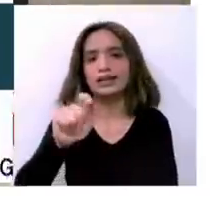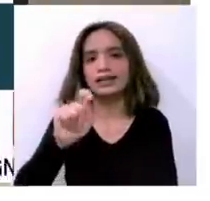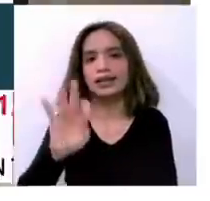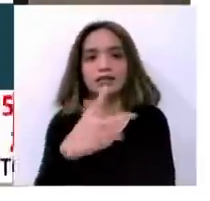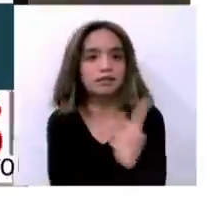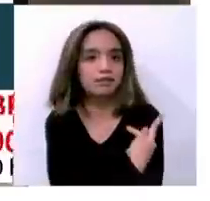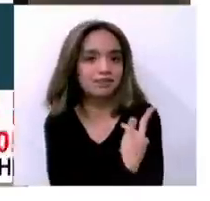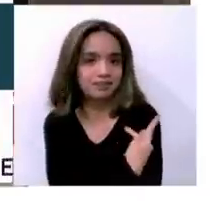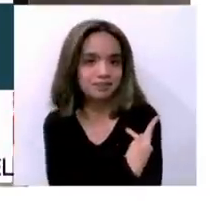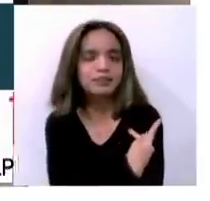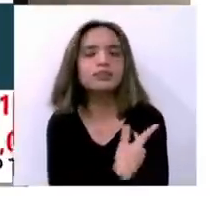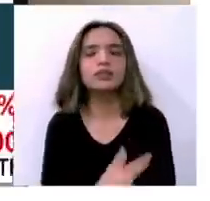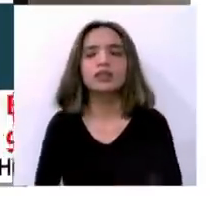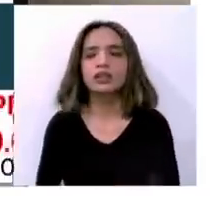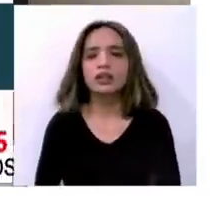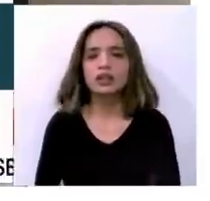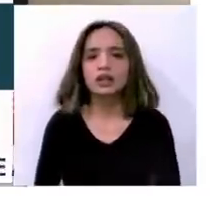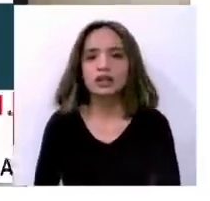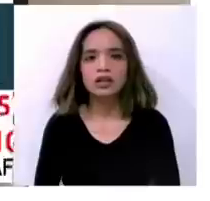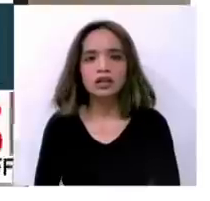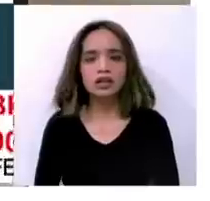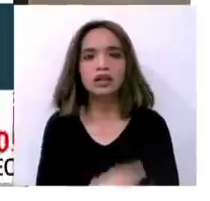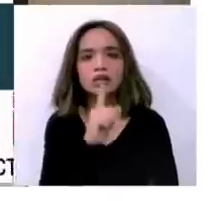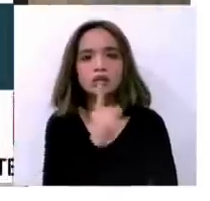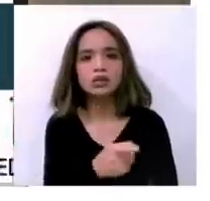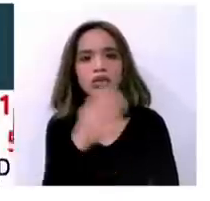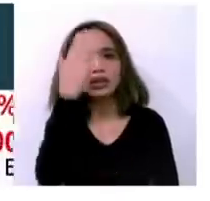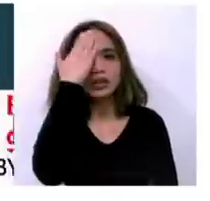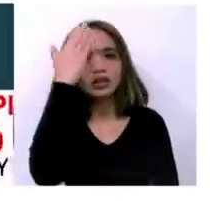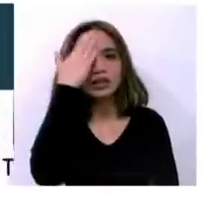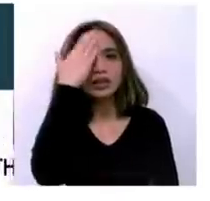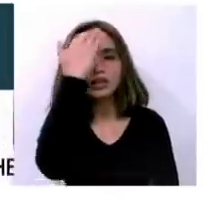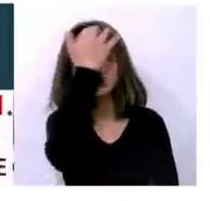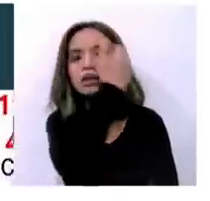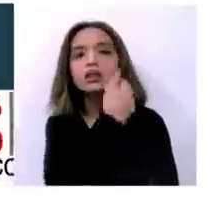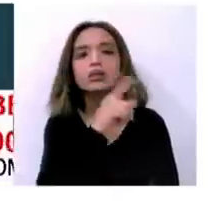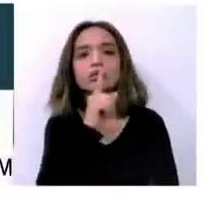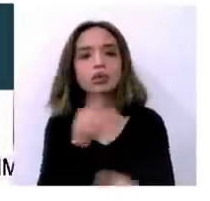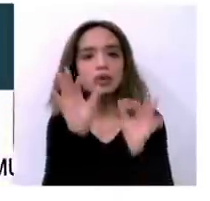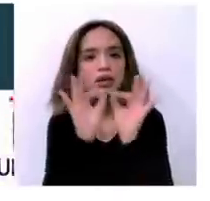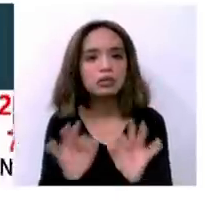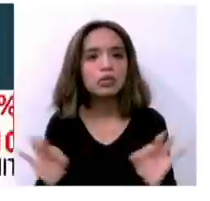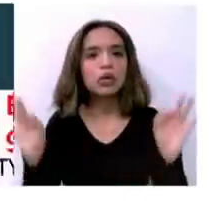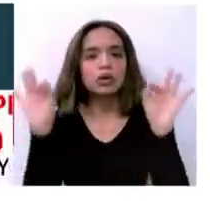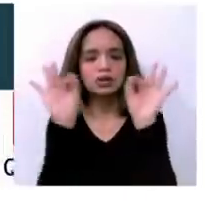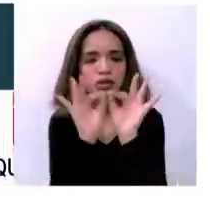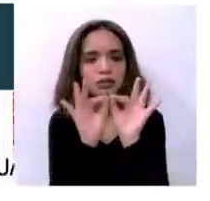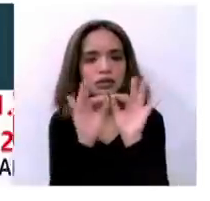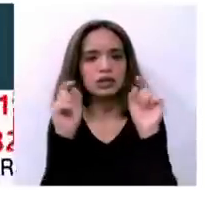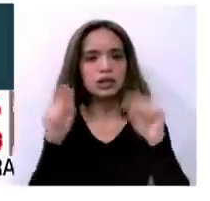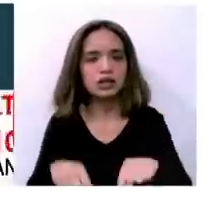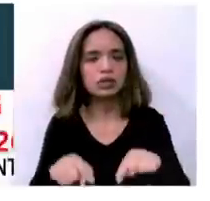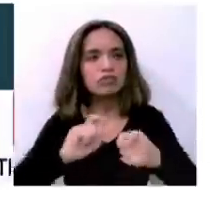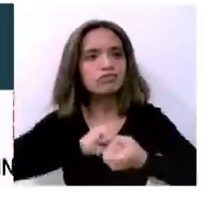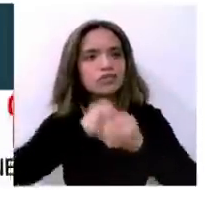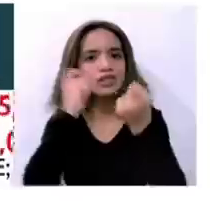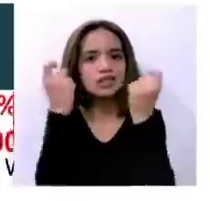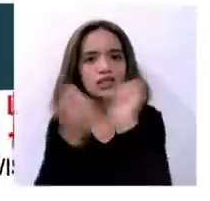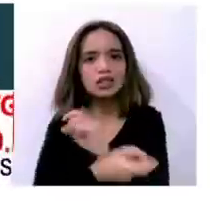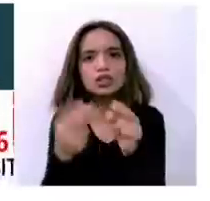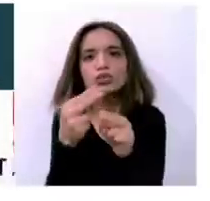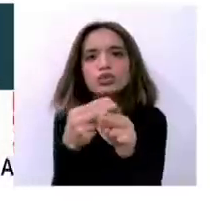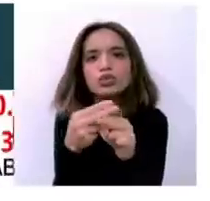drive, knowing very well that it is important for us to turn this around as soon as